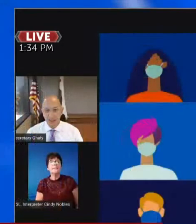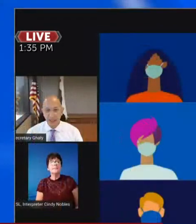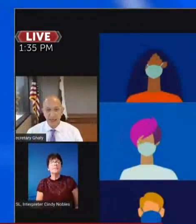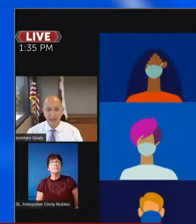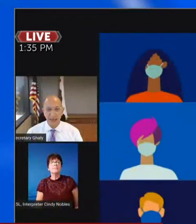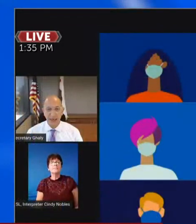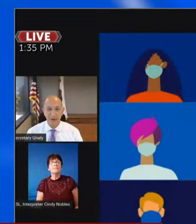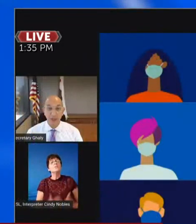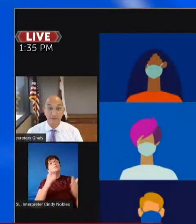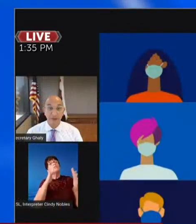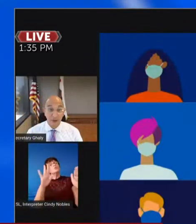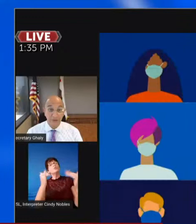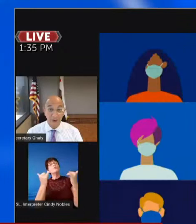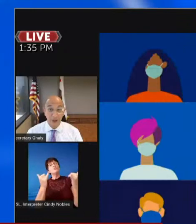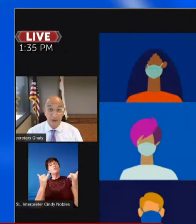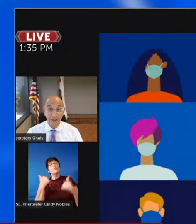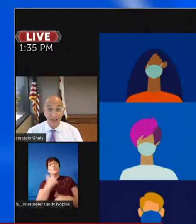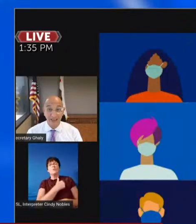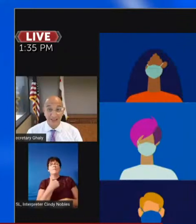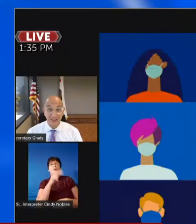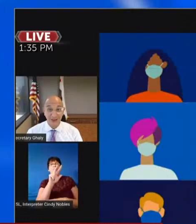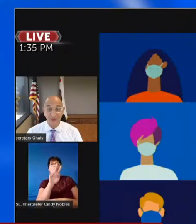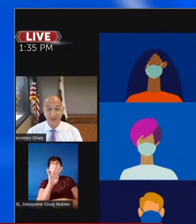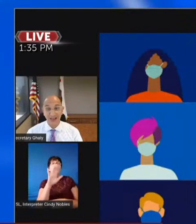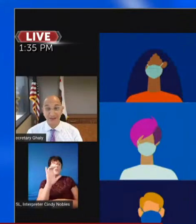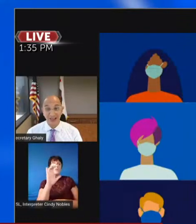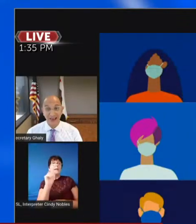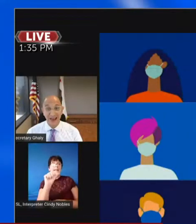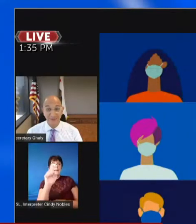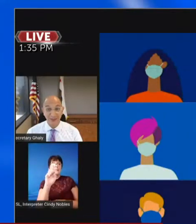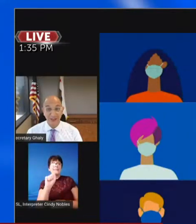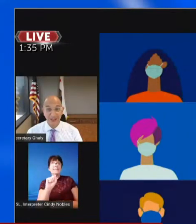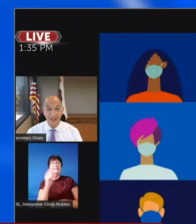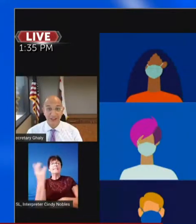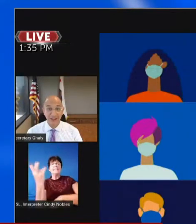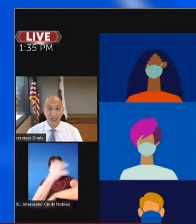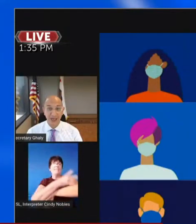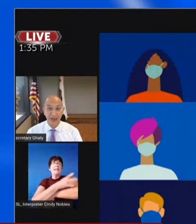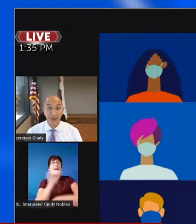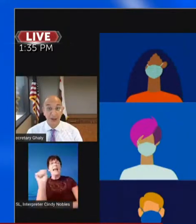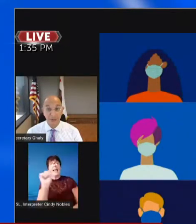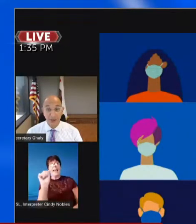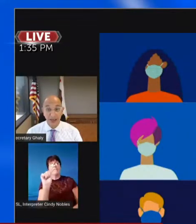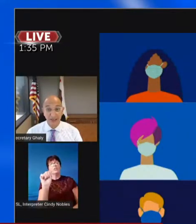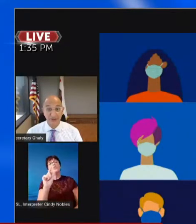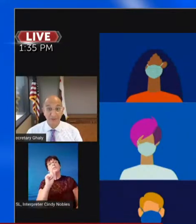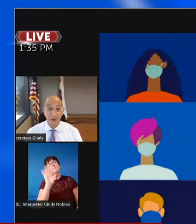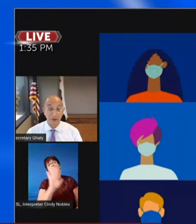So today we have 3,400 cases. Our 7-day average is